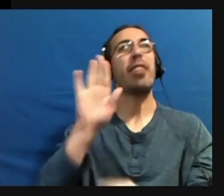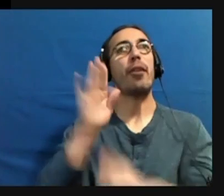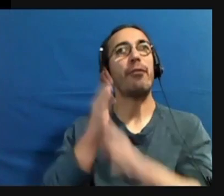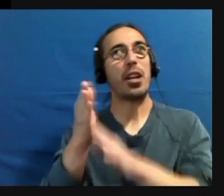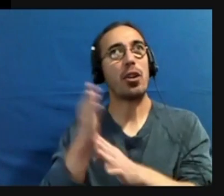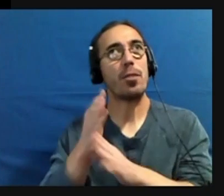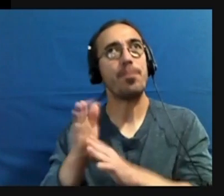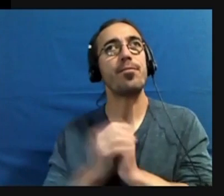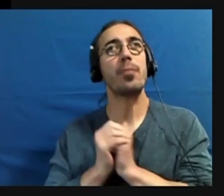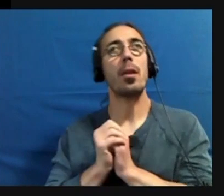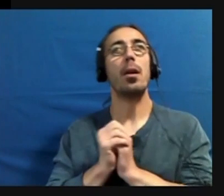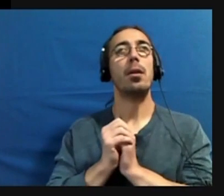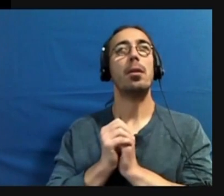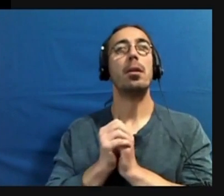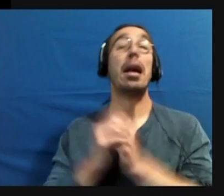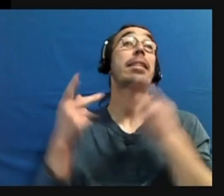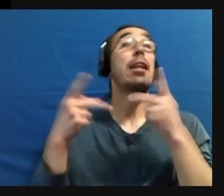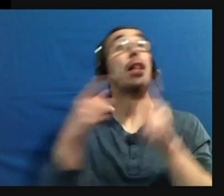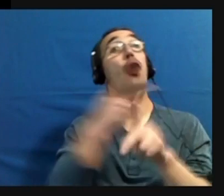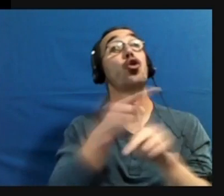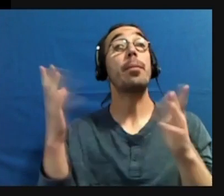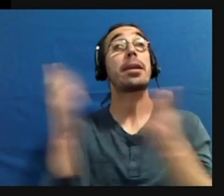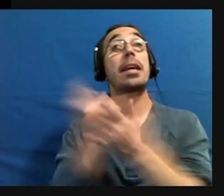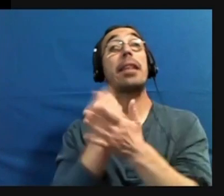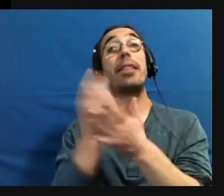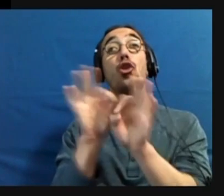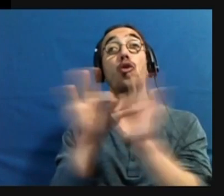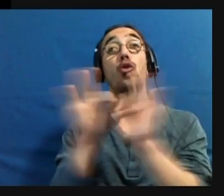has allowed them to get that degree. We are denying that